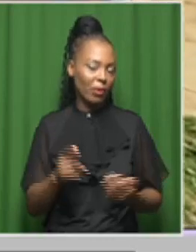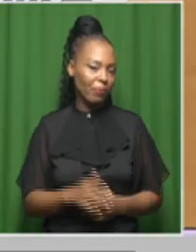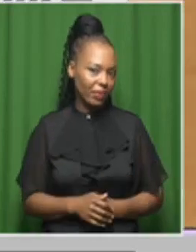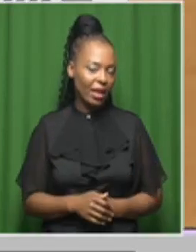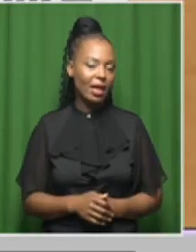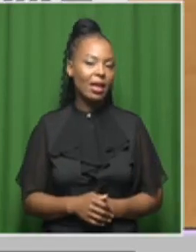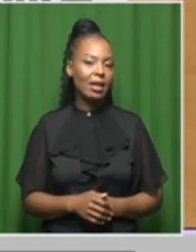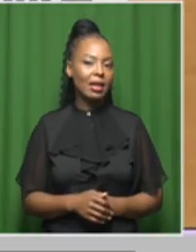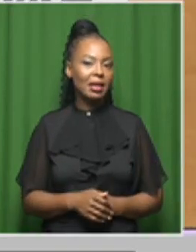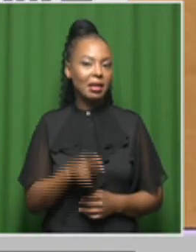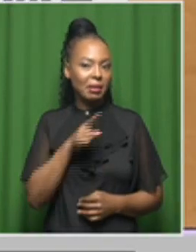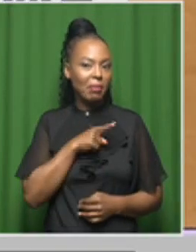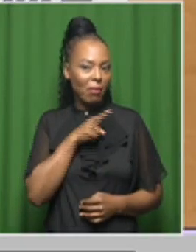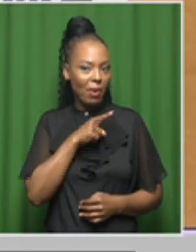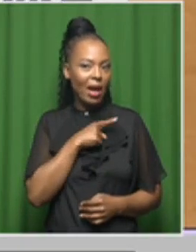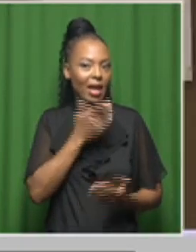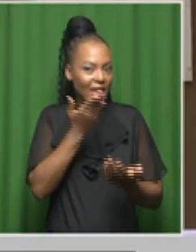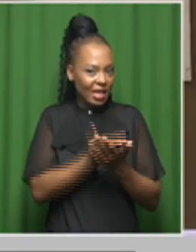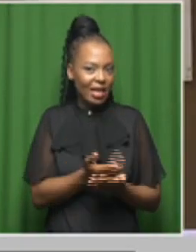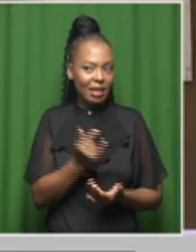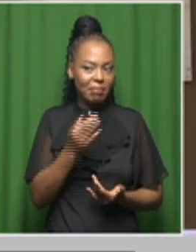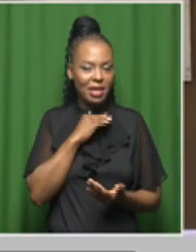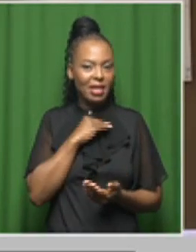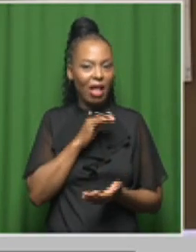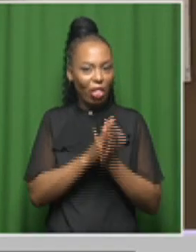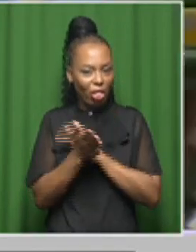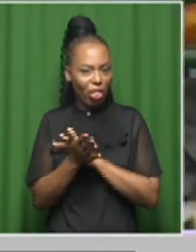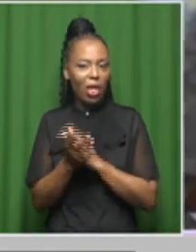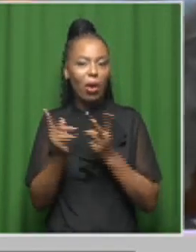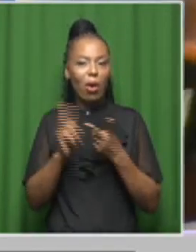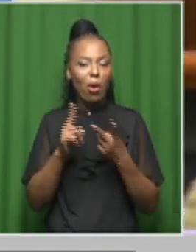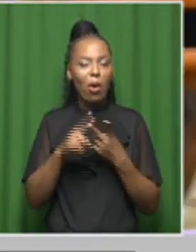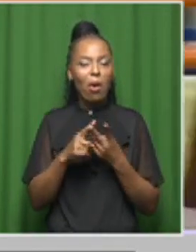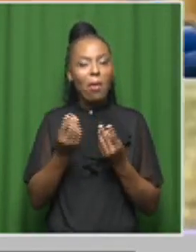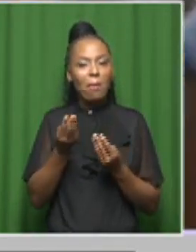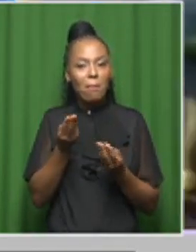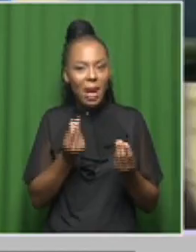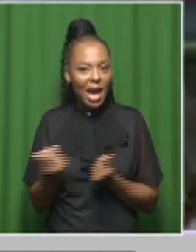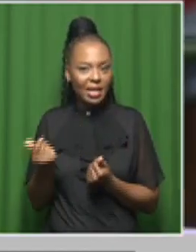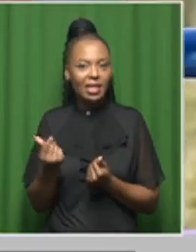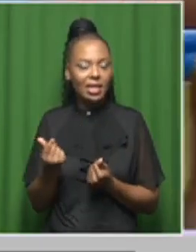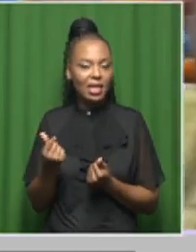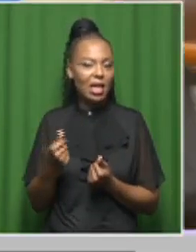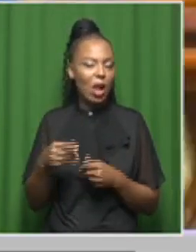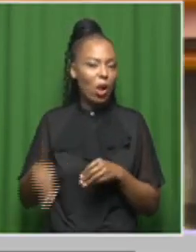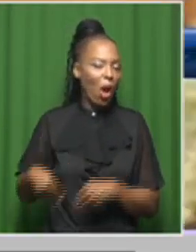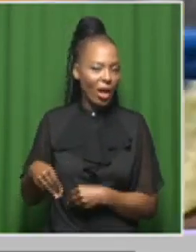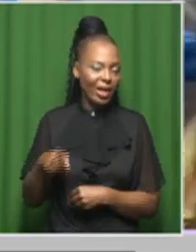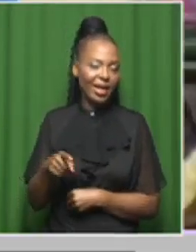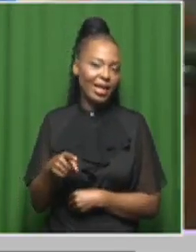to money laundering and terrorist financing if, in fact, they do not submit to,